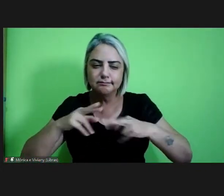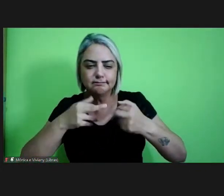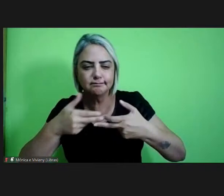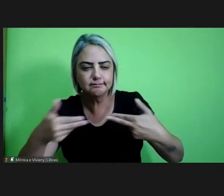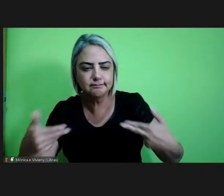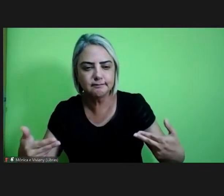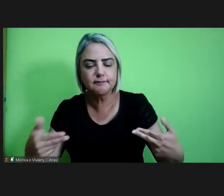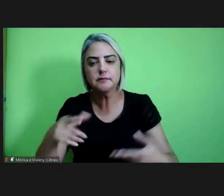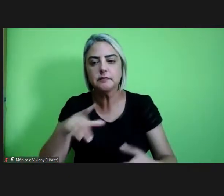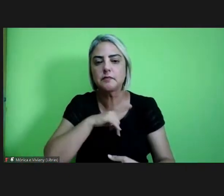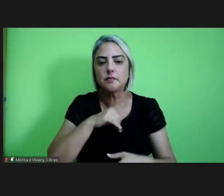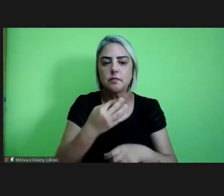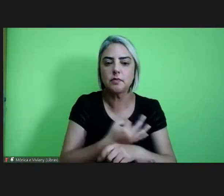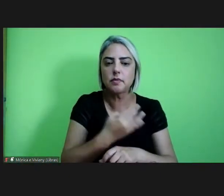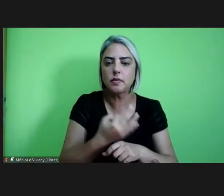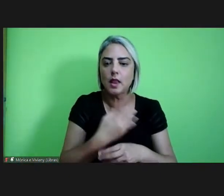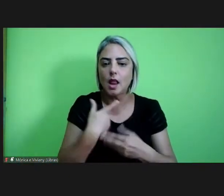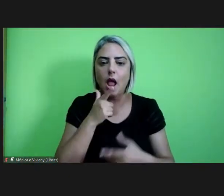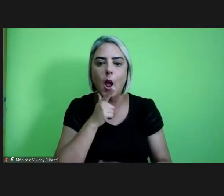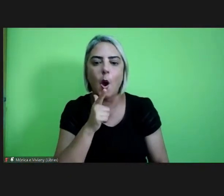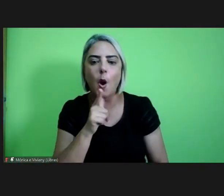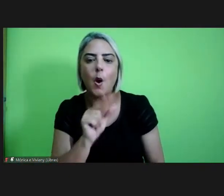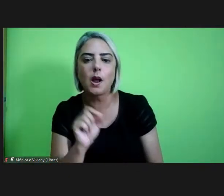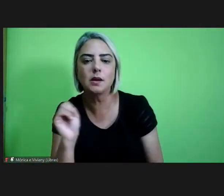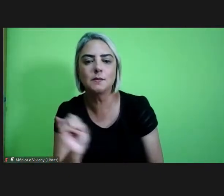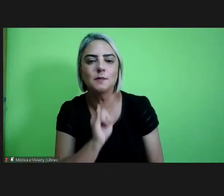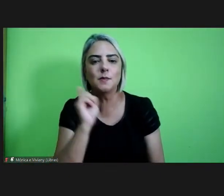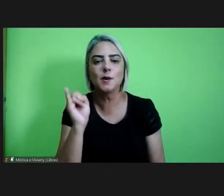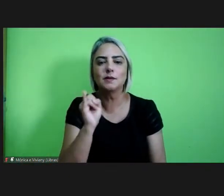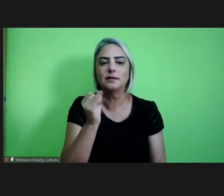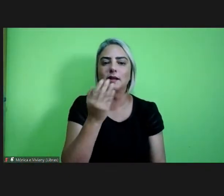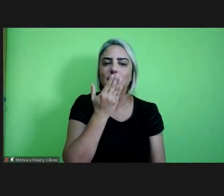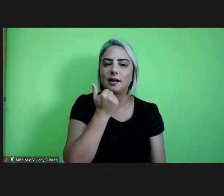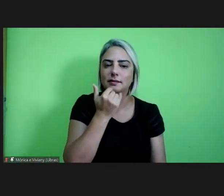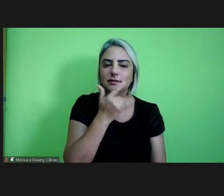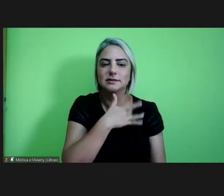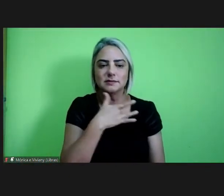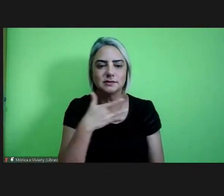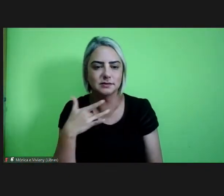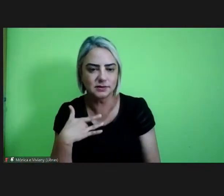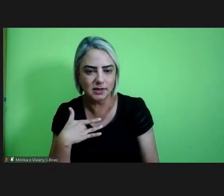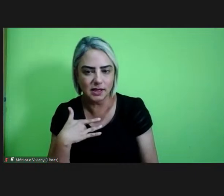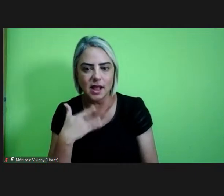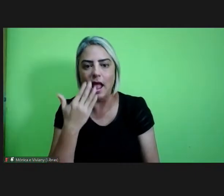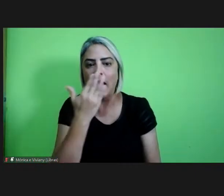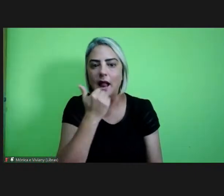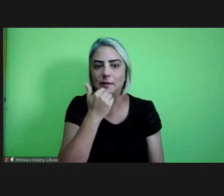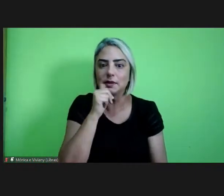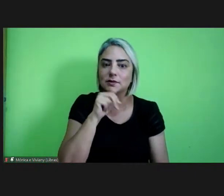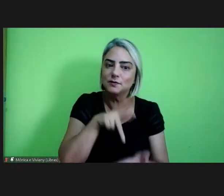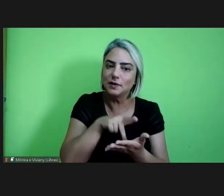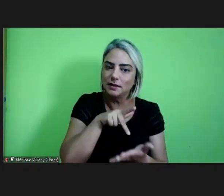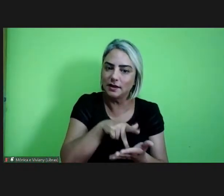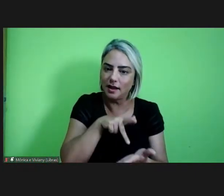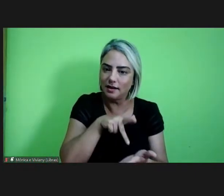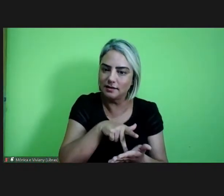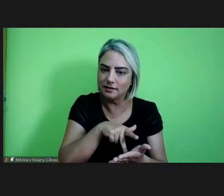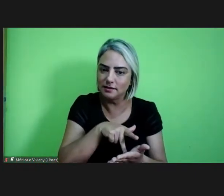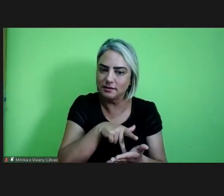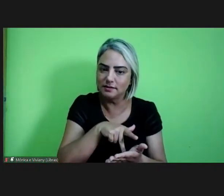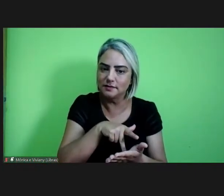policy, beyond creating new materials to try to reach the importance of health, nutrition and